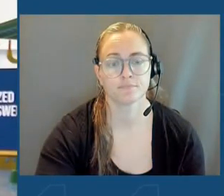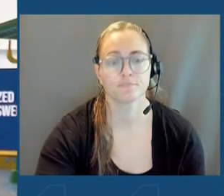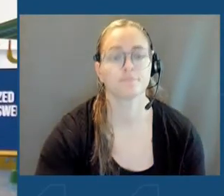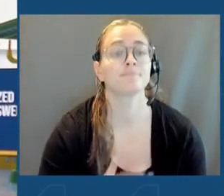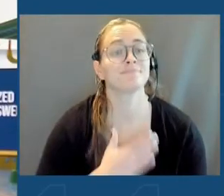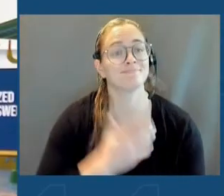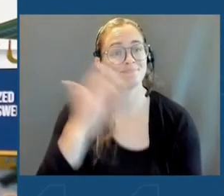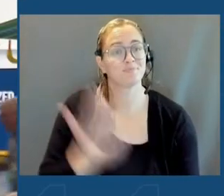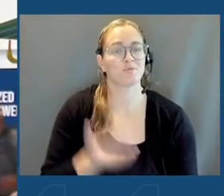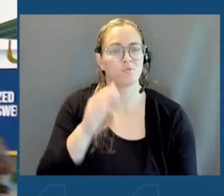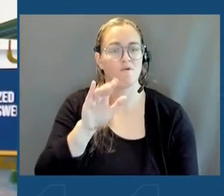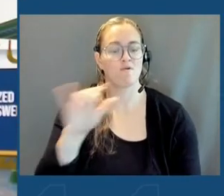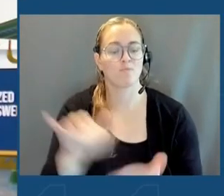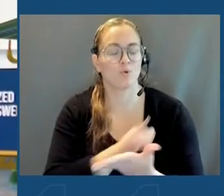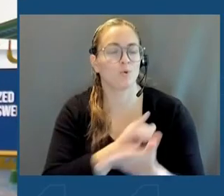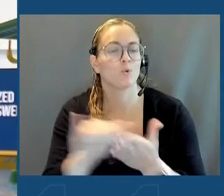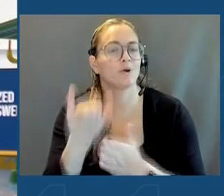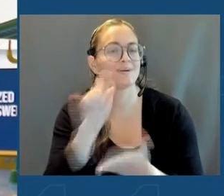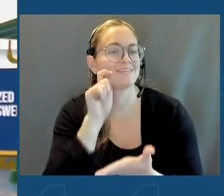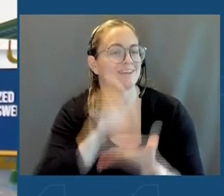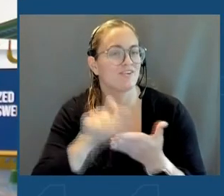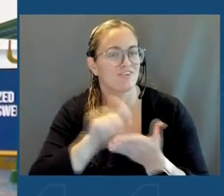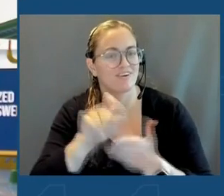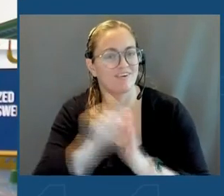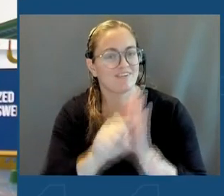Robert Rodriguez.